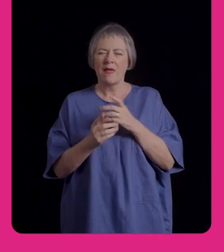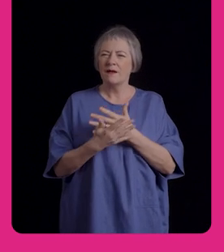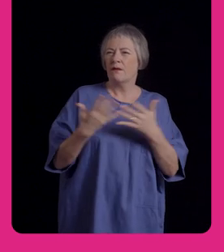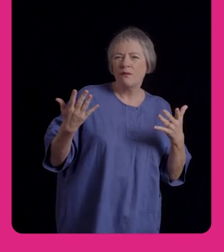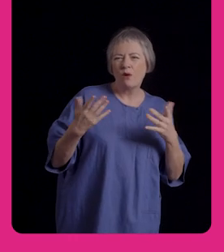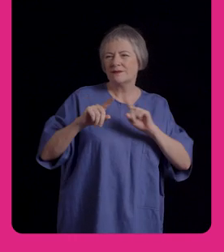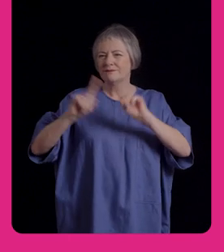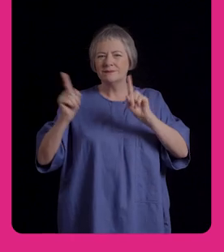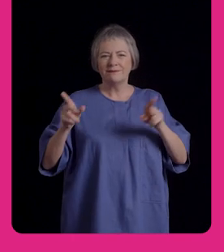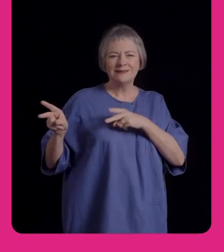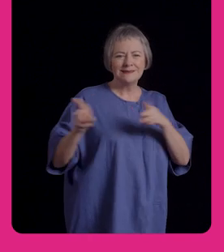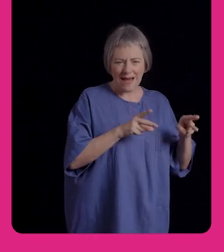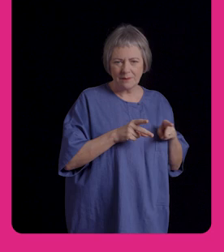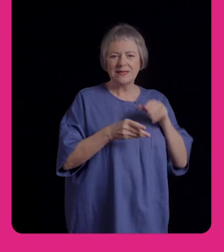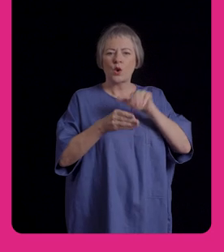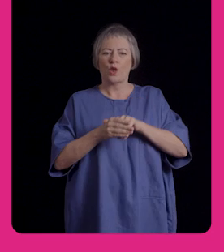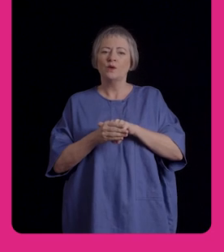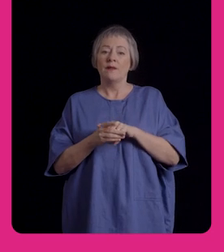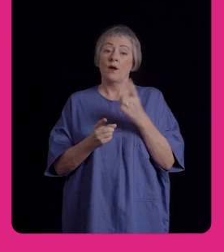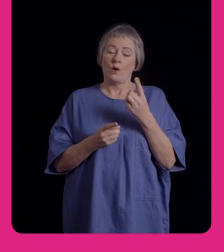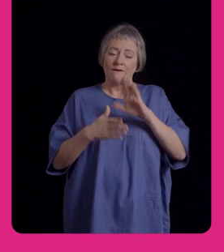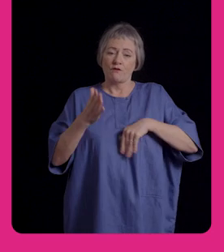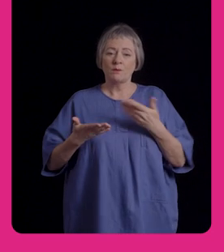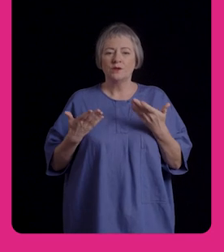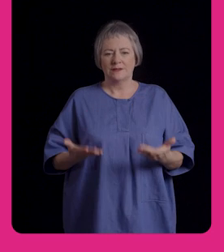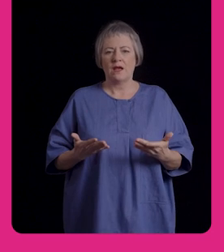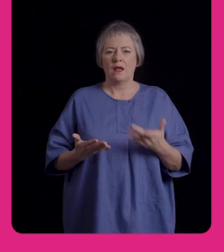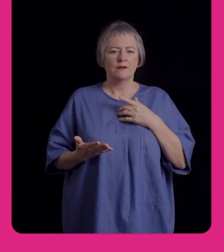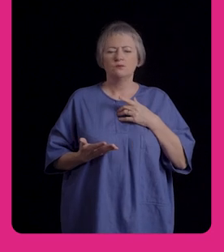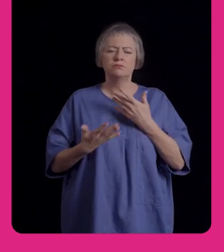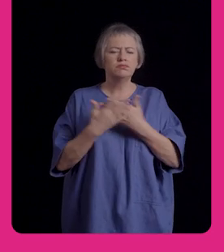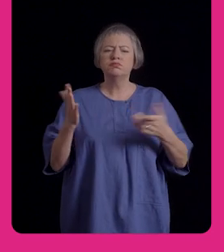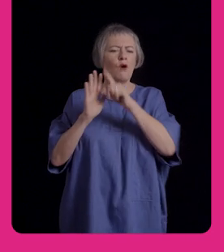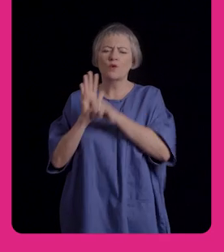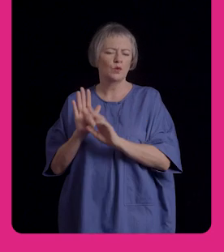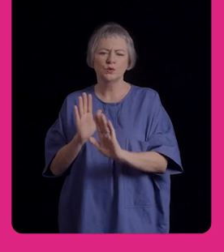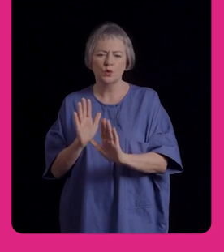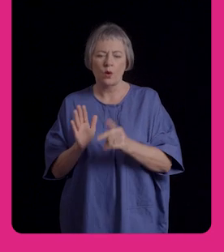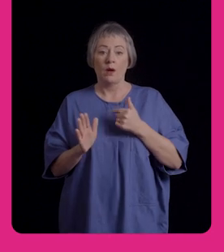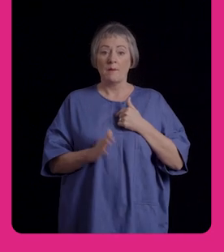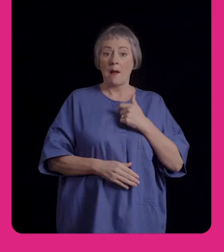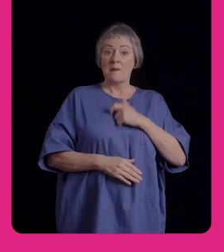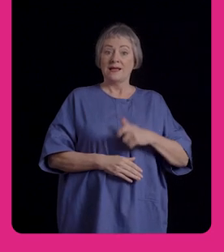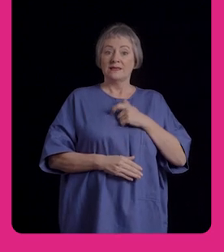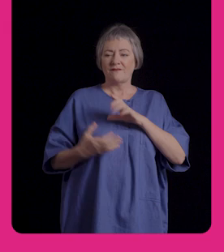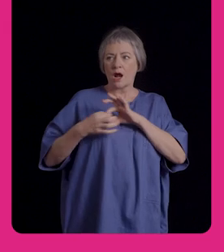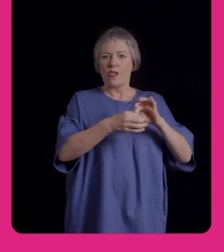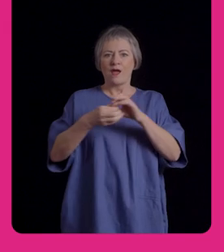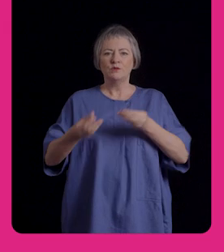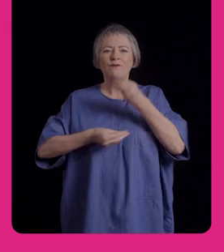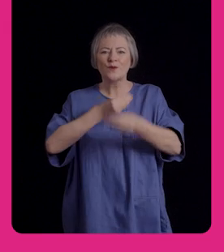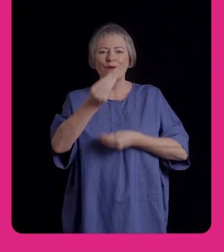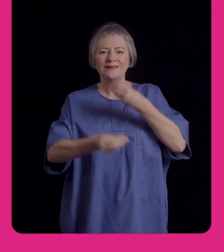including games like the one we're playing today, which you don't have to remember a lot of rules for. Personally, I think that like